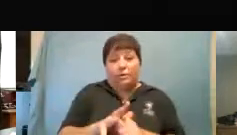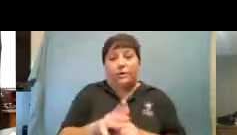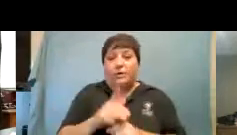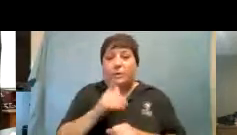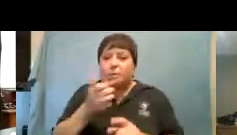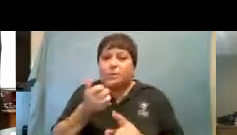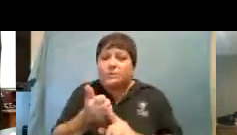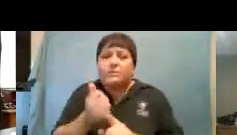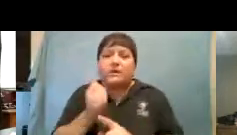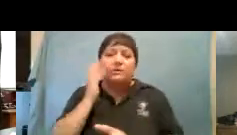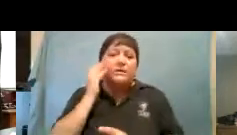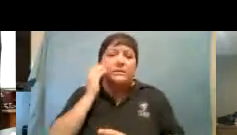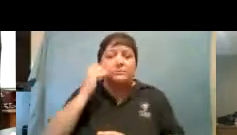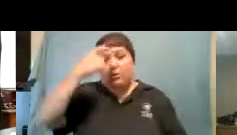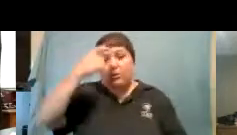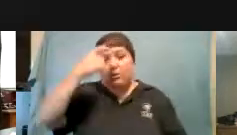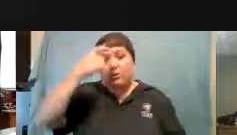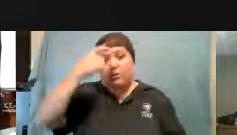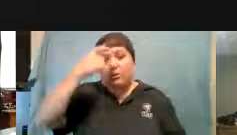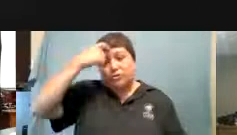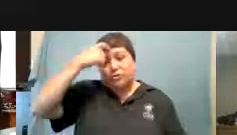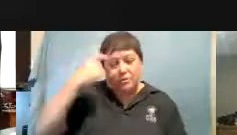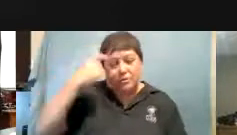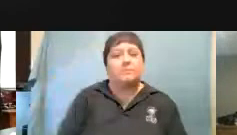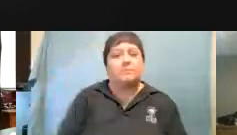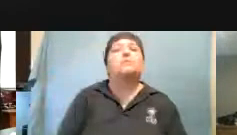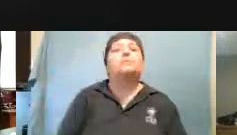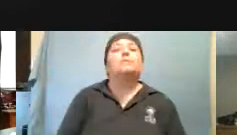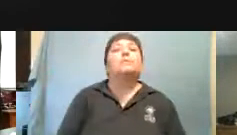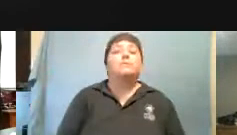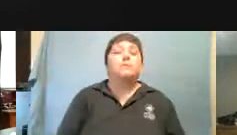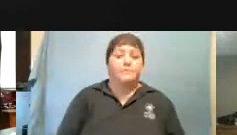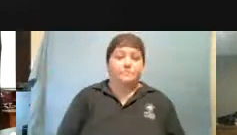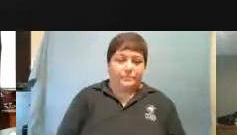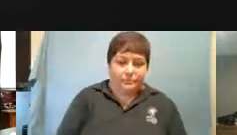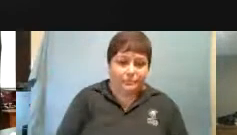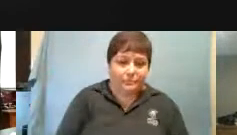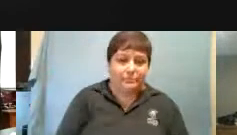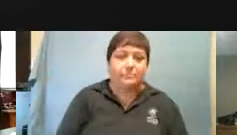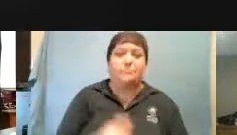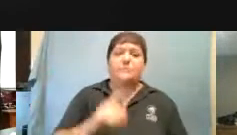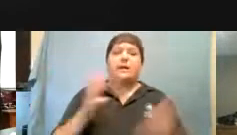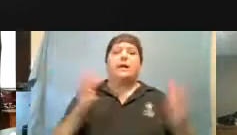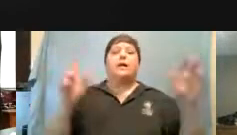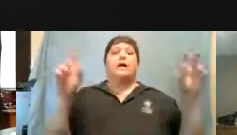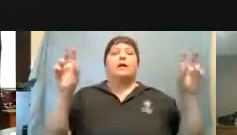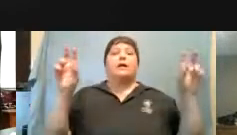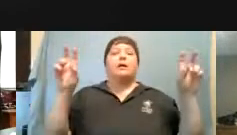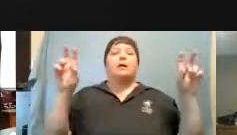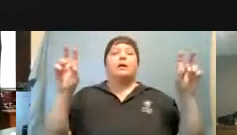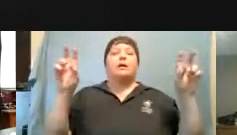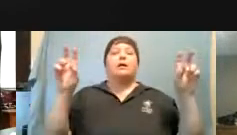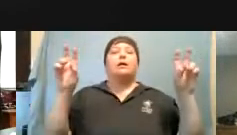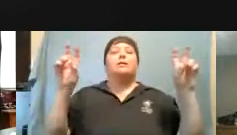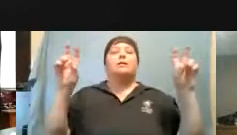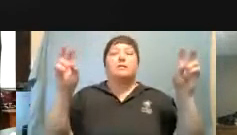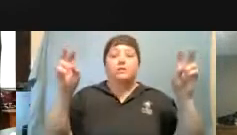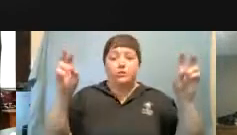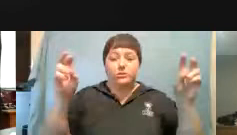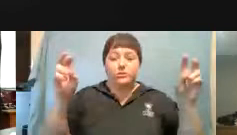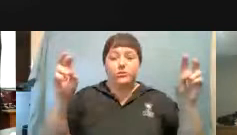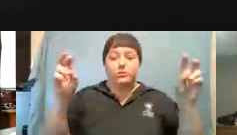So first and foremost, we have to normalize mental health issues and concerns. We also have to understand this